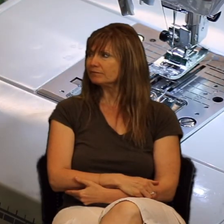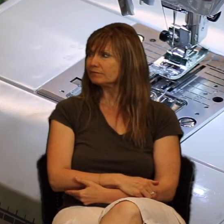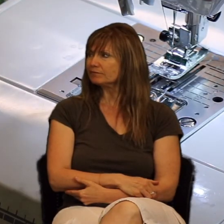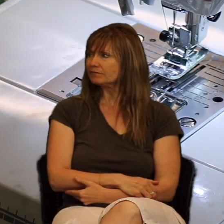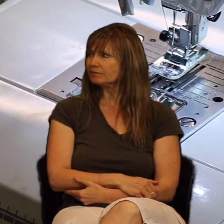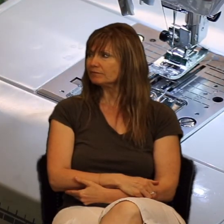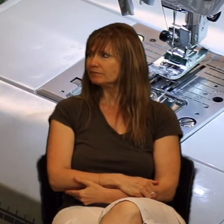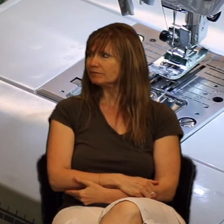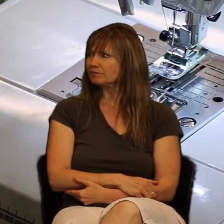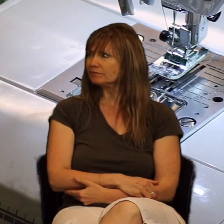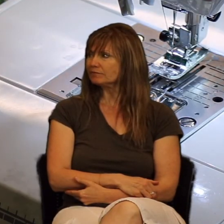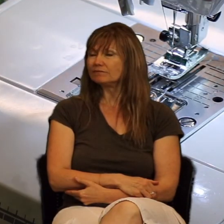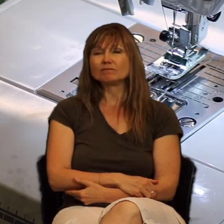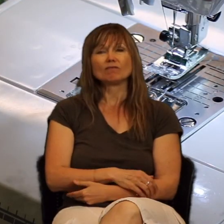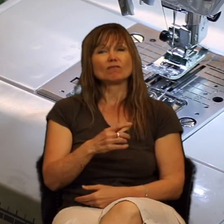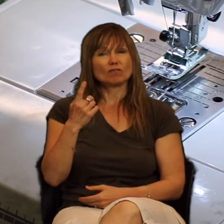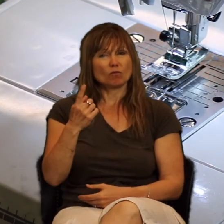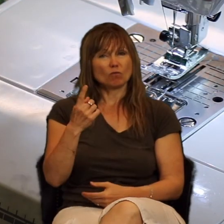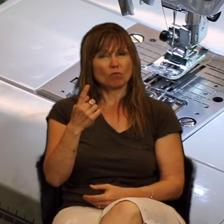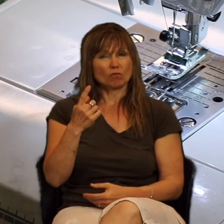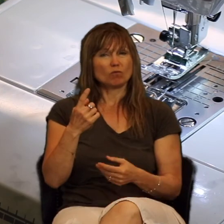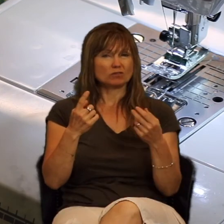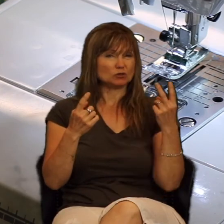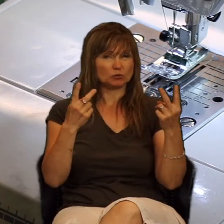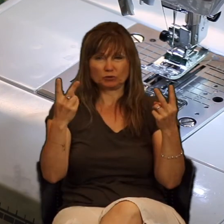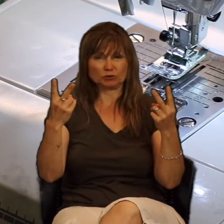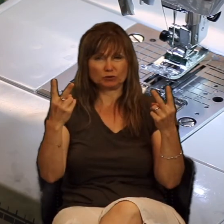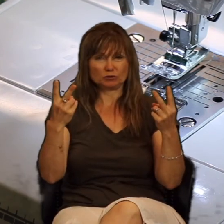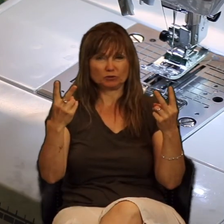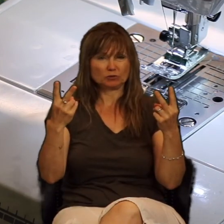each side.